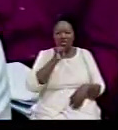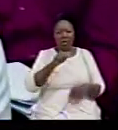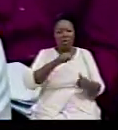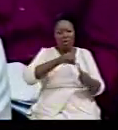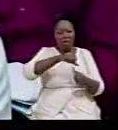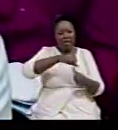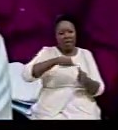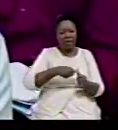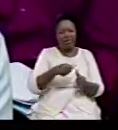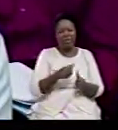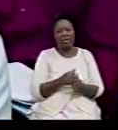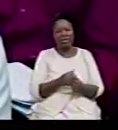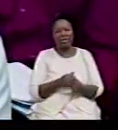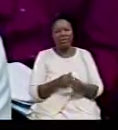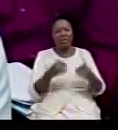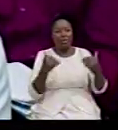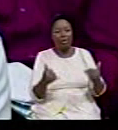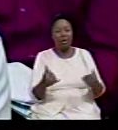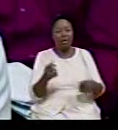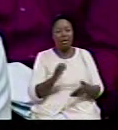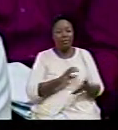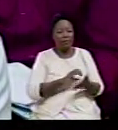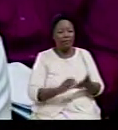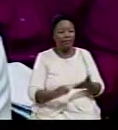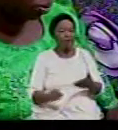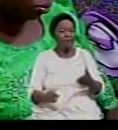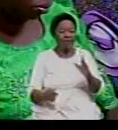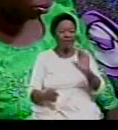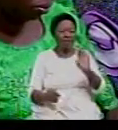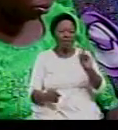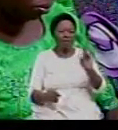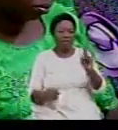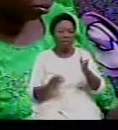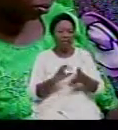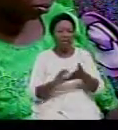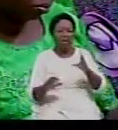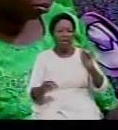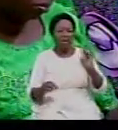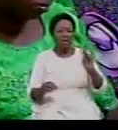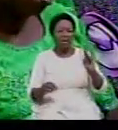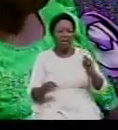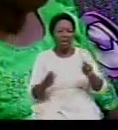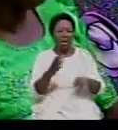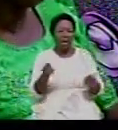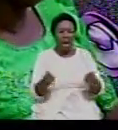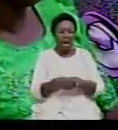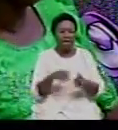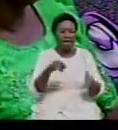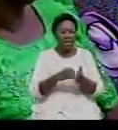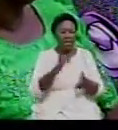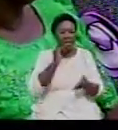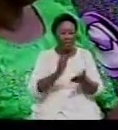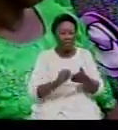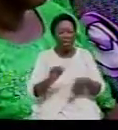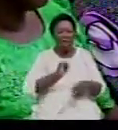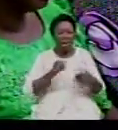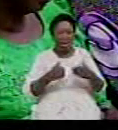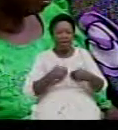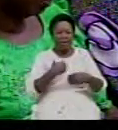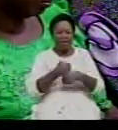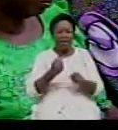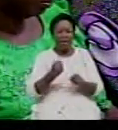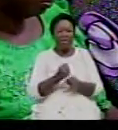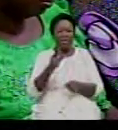verse 17. In verse 17, as it is written, I have made thee a